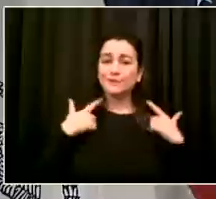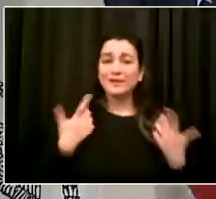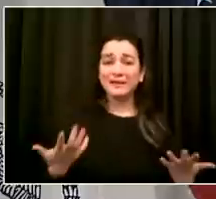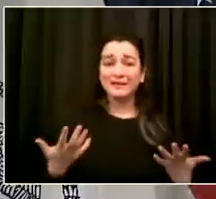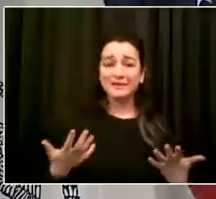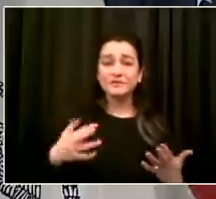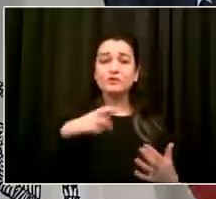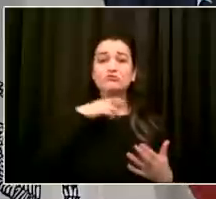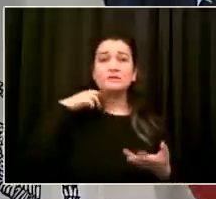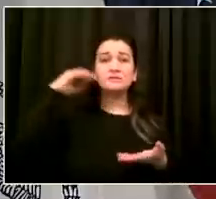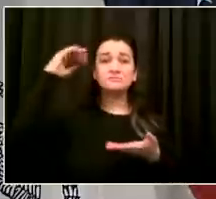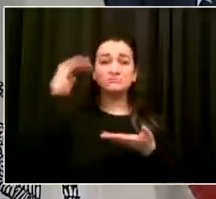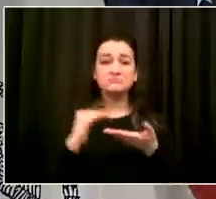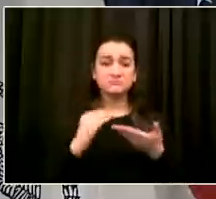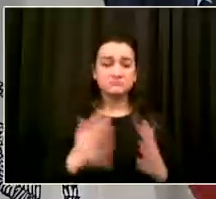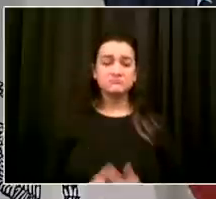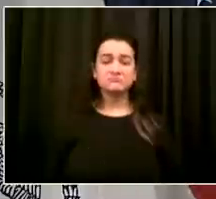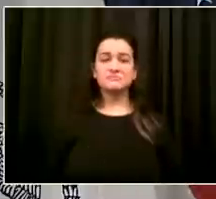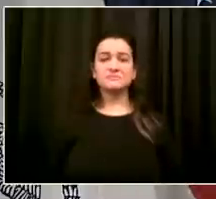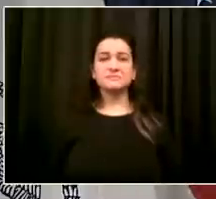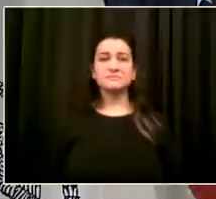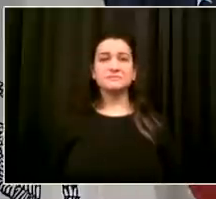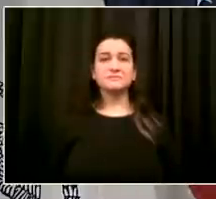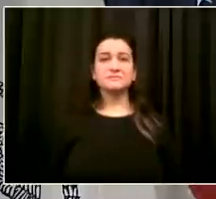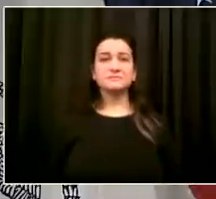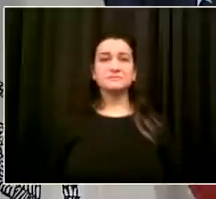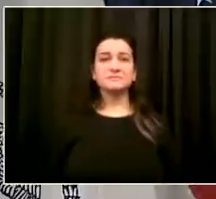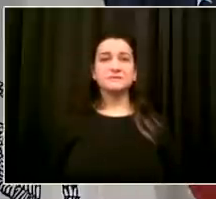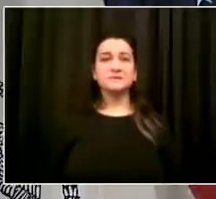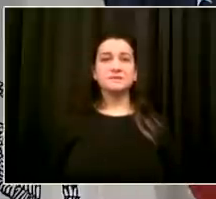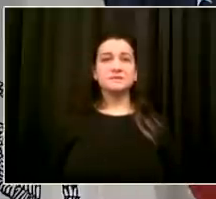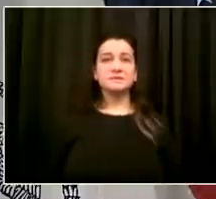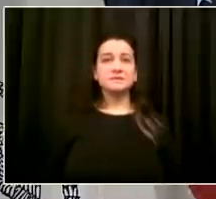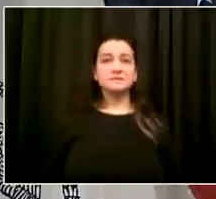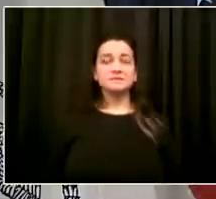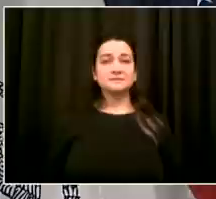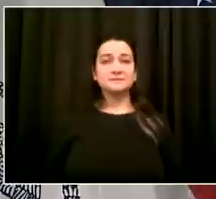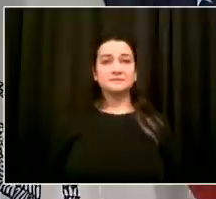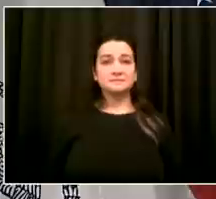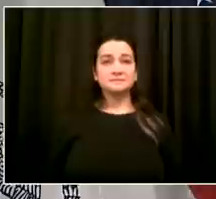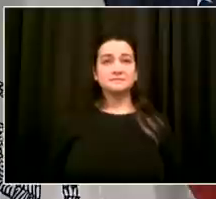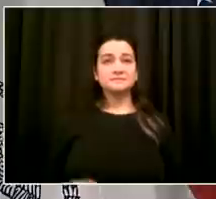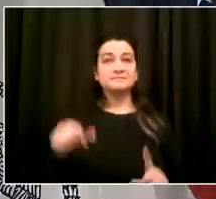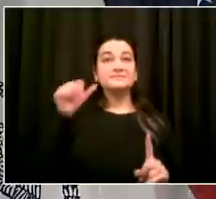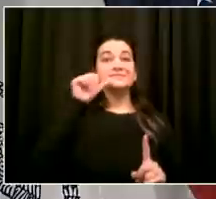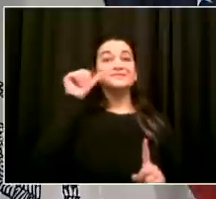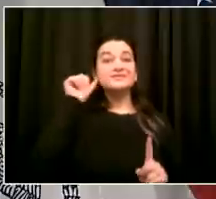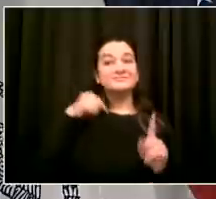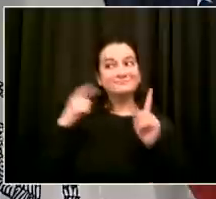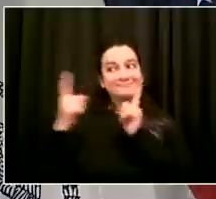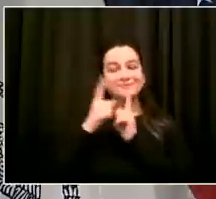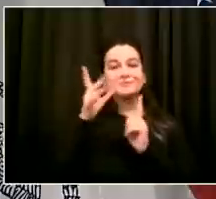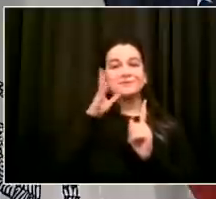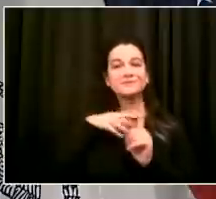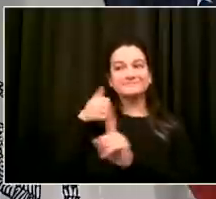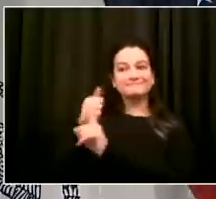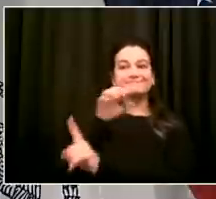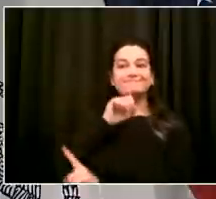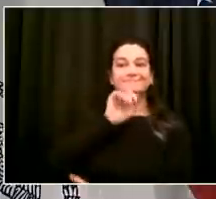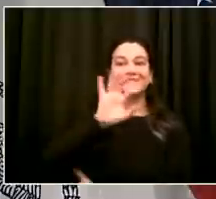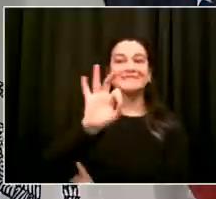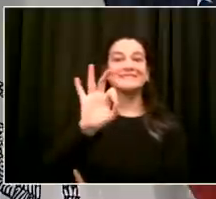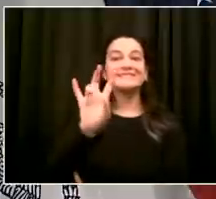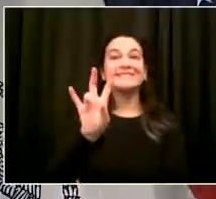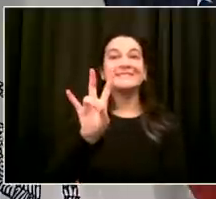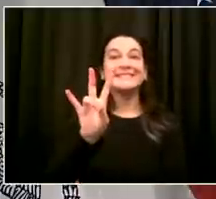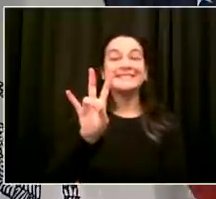where she needed to be. We have navigators at these sites to make sure if someone is in any way in